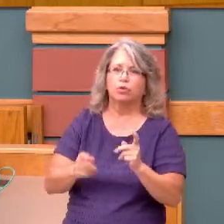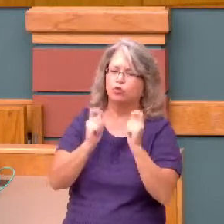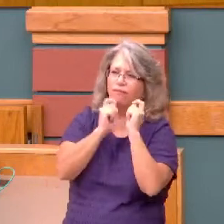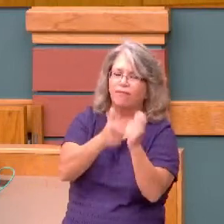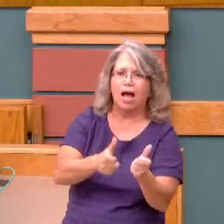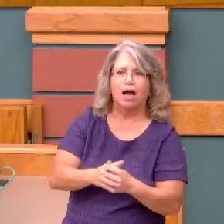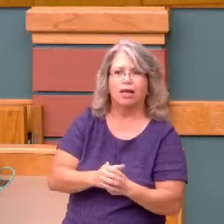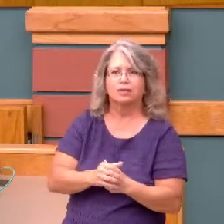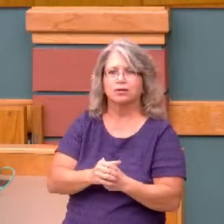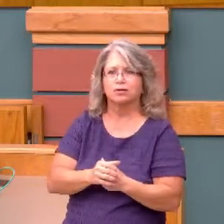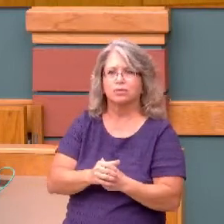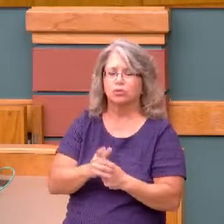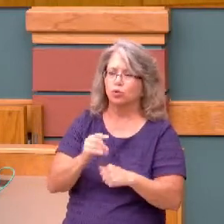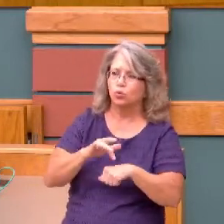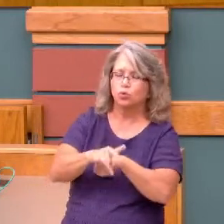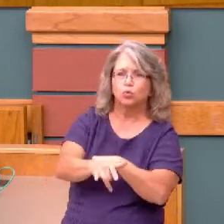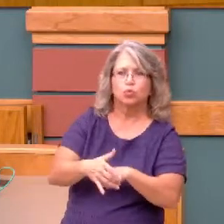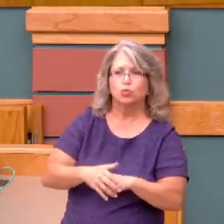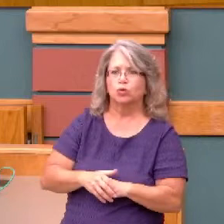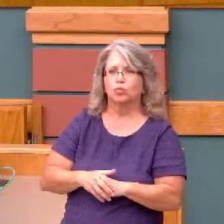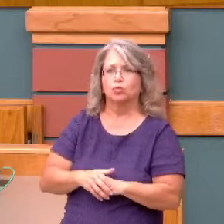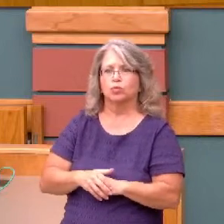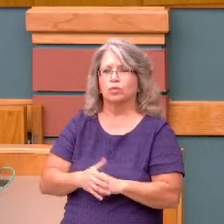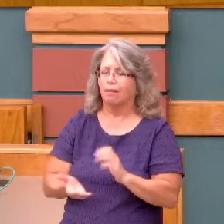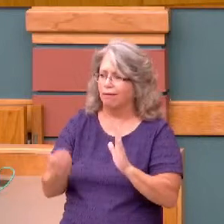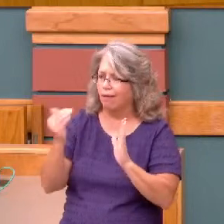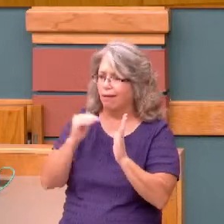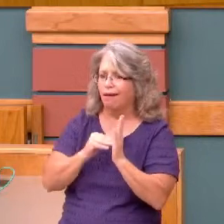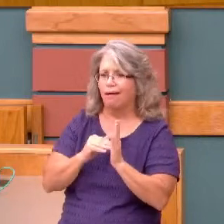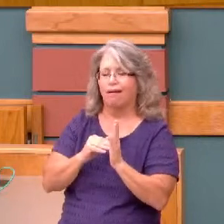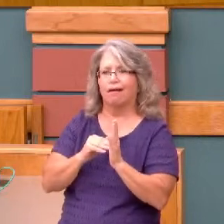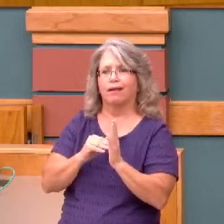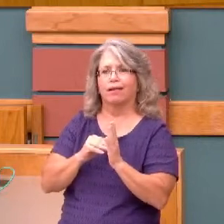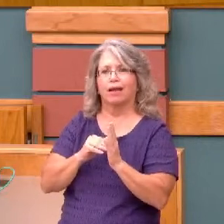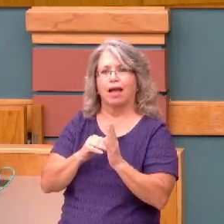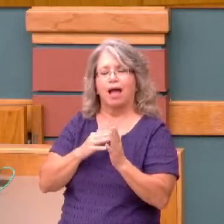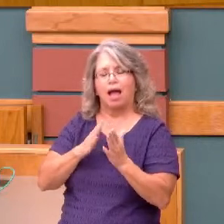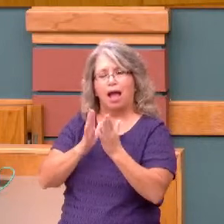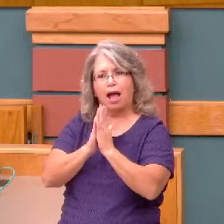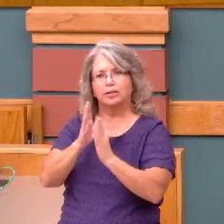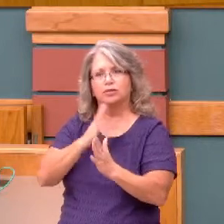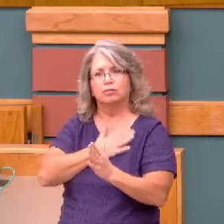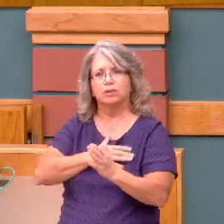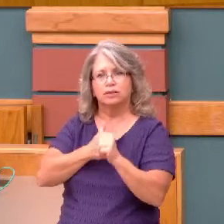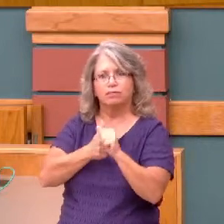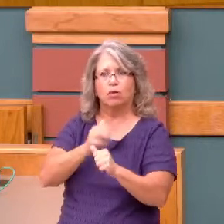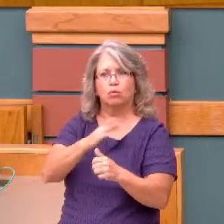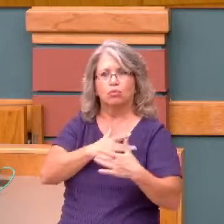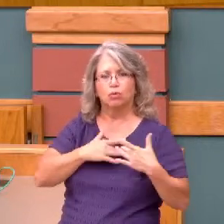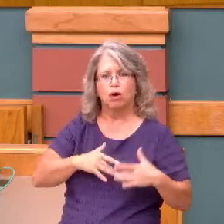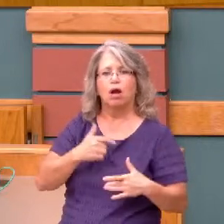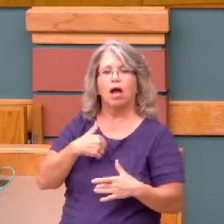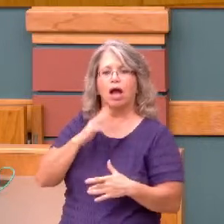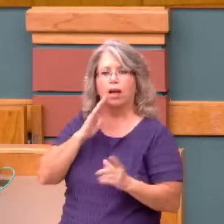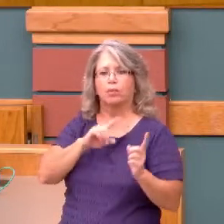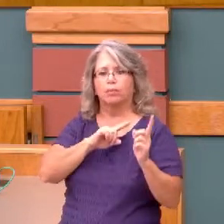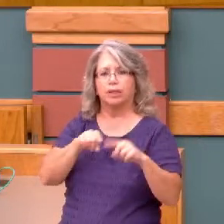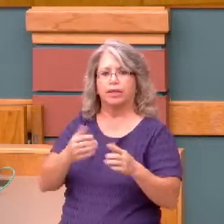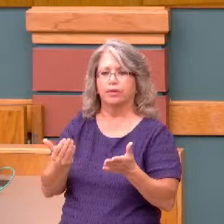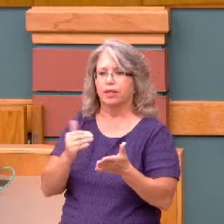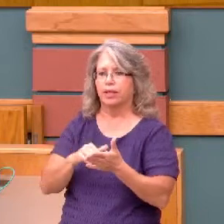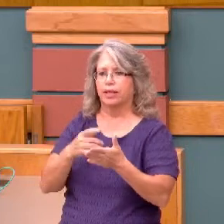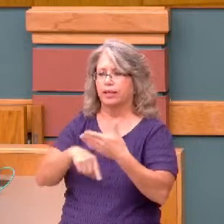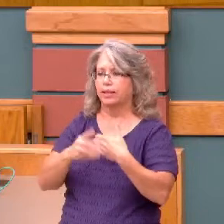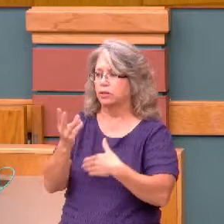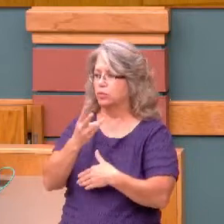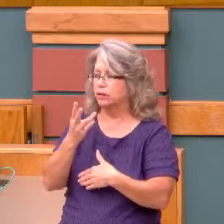you to please do your part, and I'll be back in touch with you with more information next Wednesday or for the media